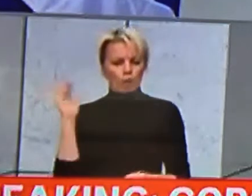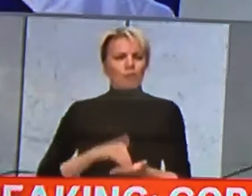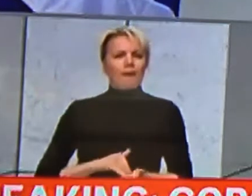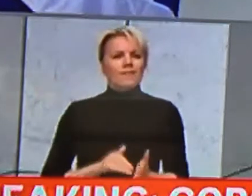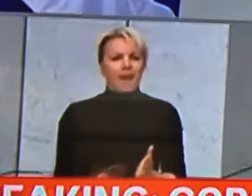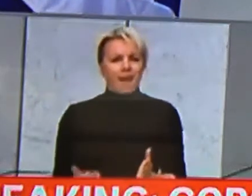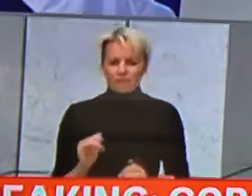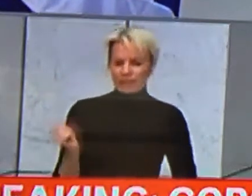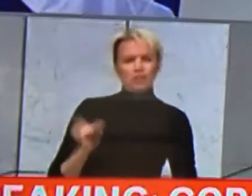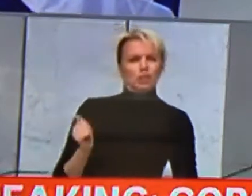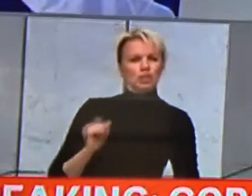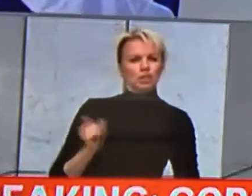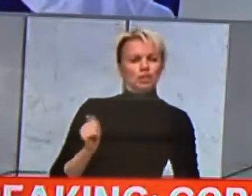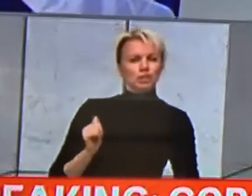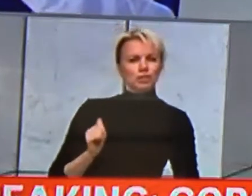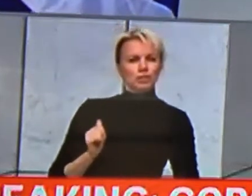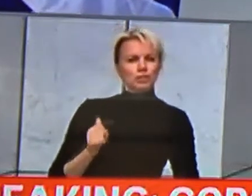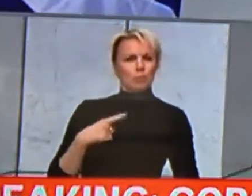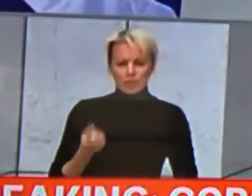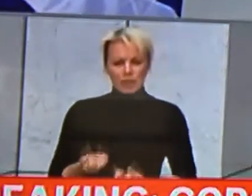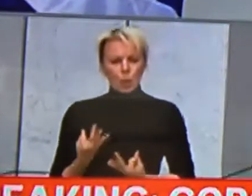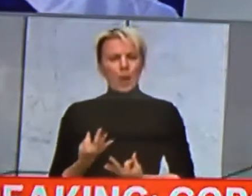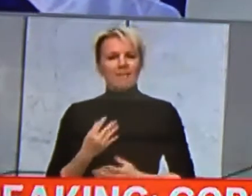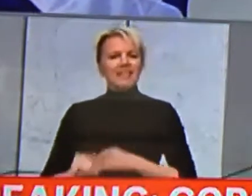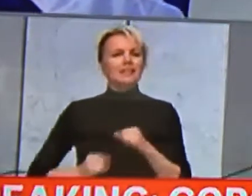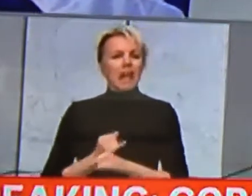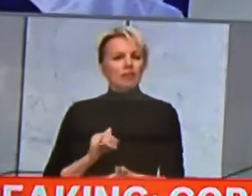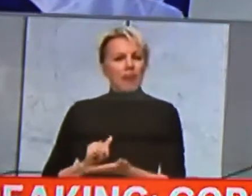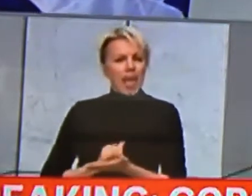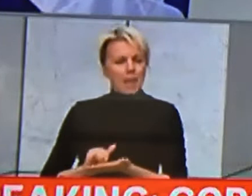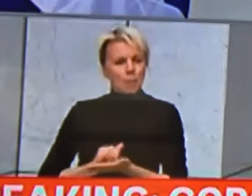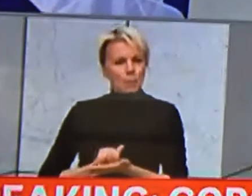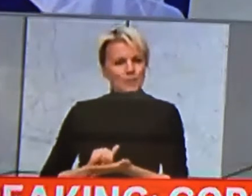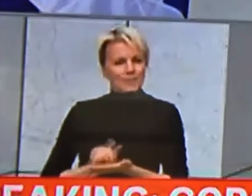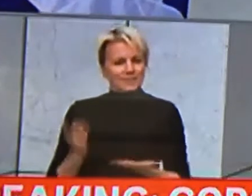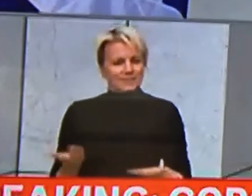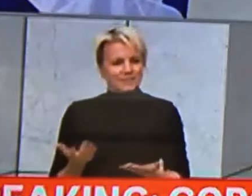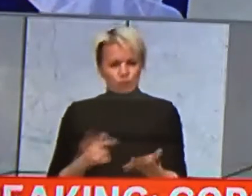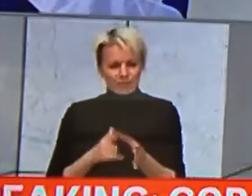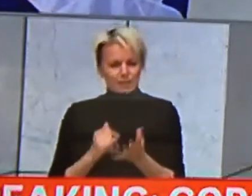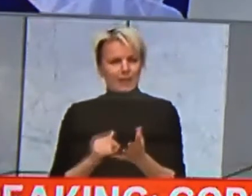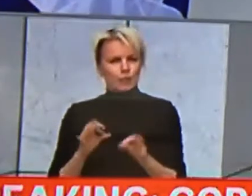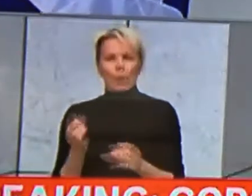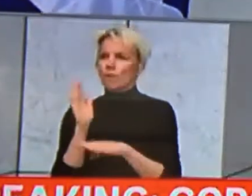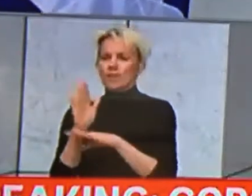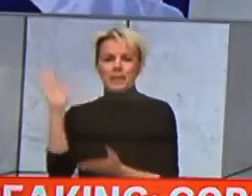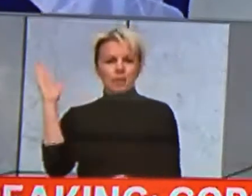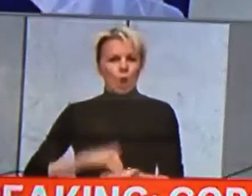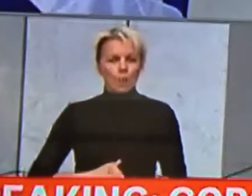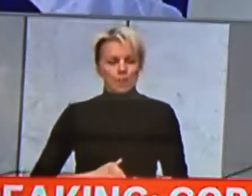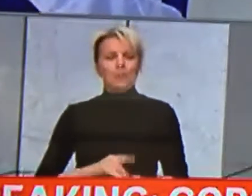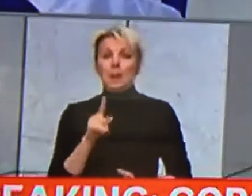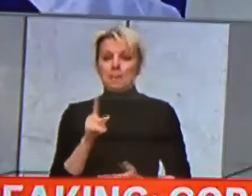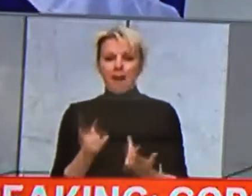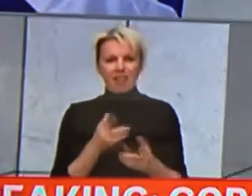Tasmania because they don't have an international airport. And so it will be disproportionate on those states and territories. That's why I